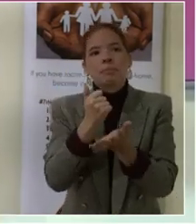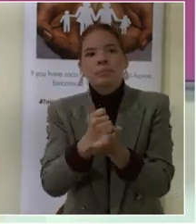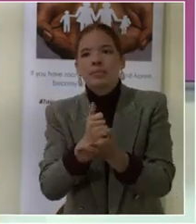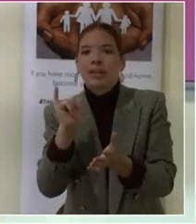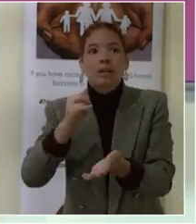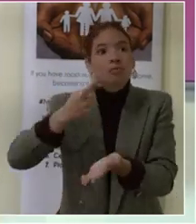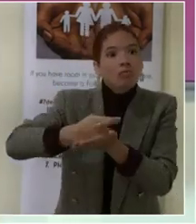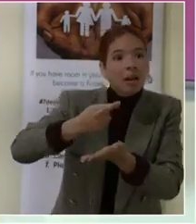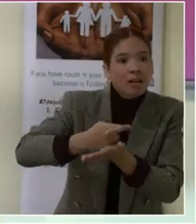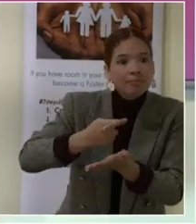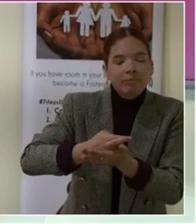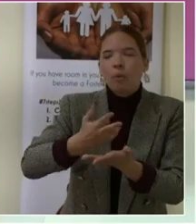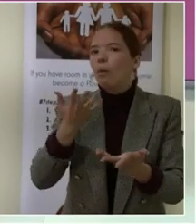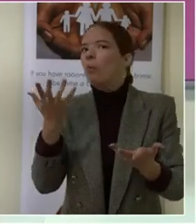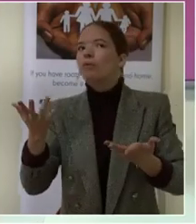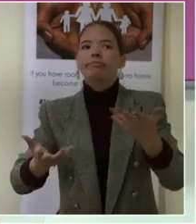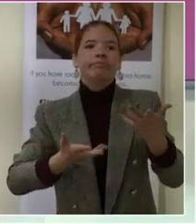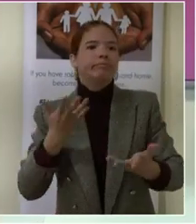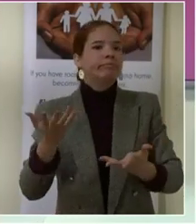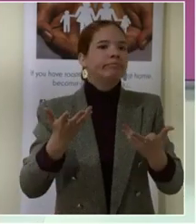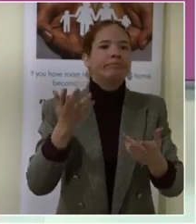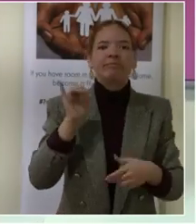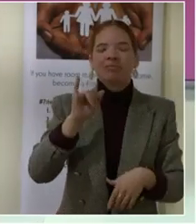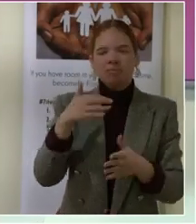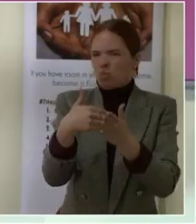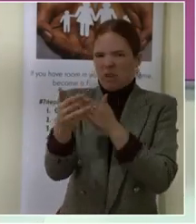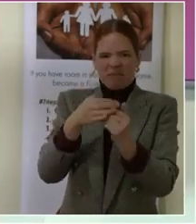or, things like that, school.